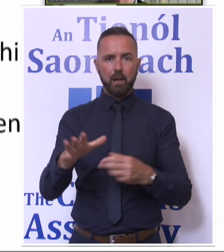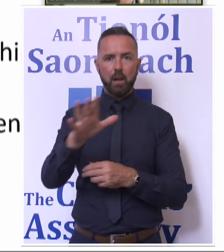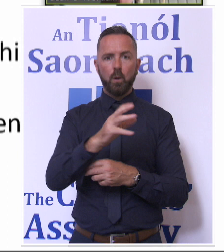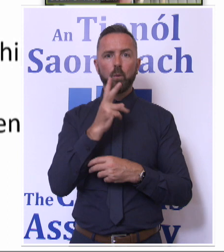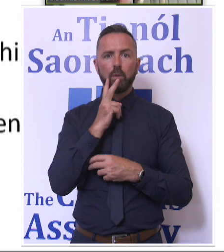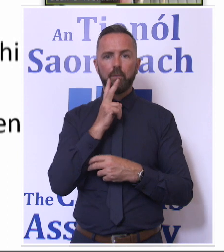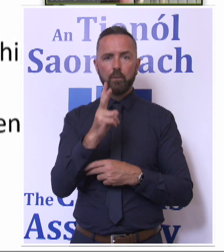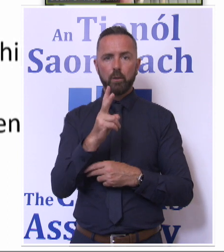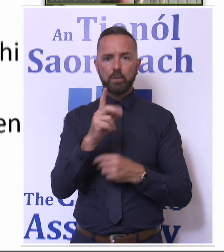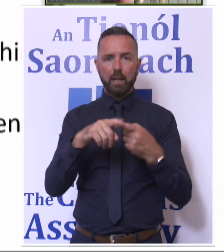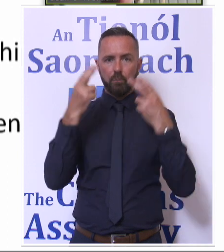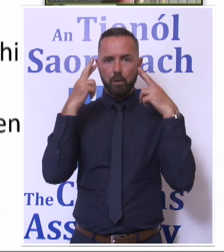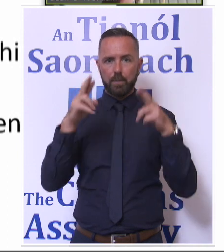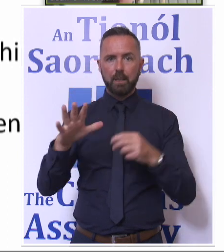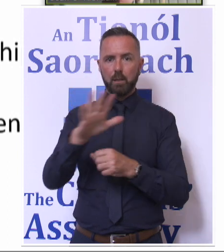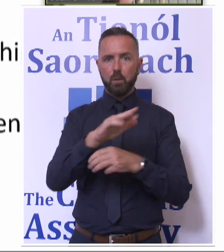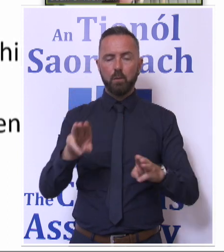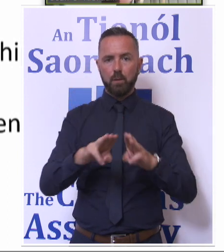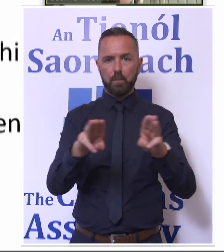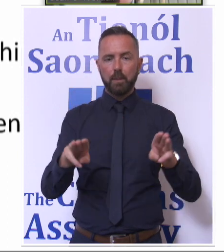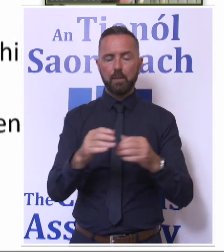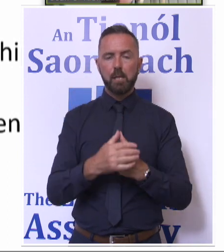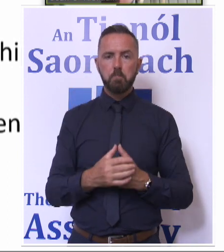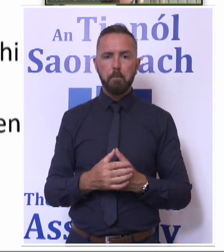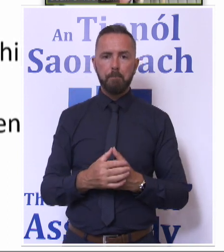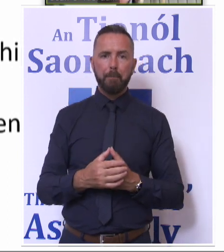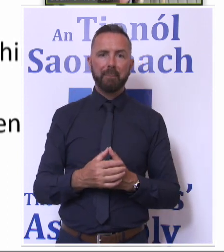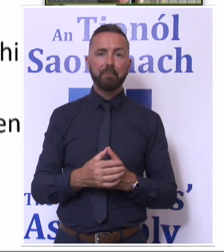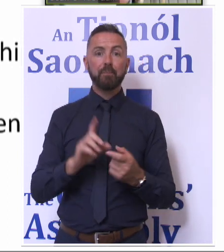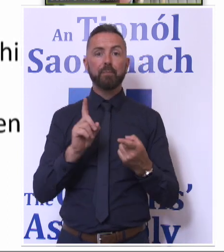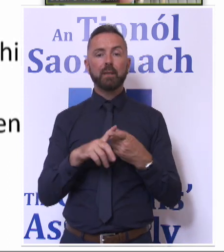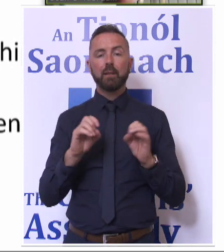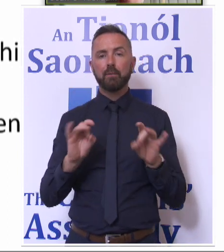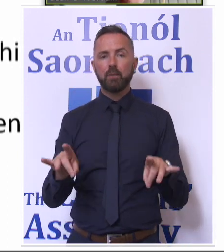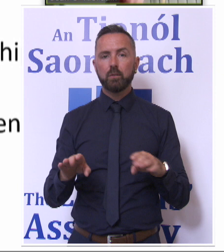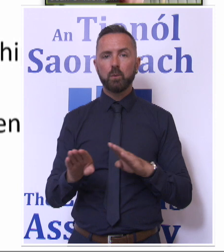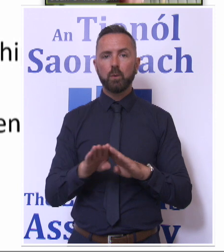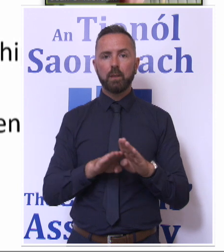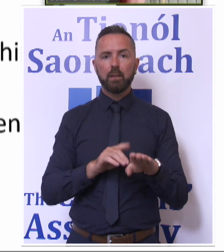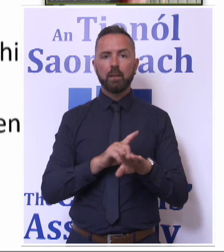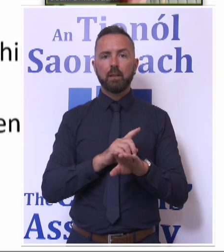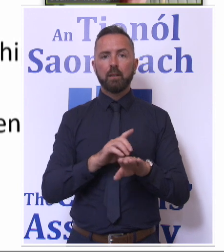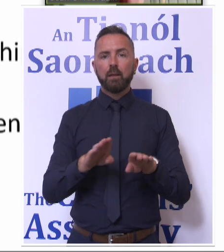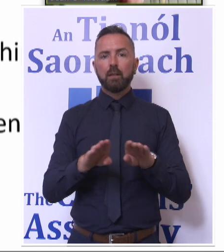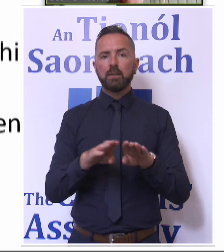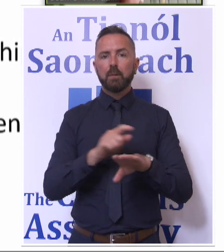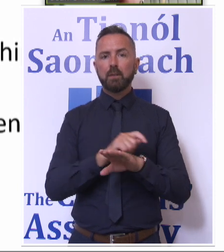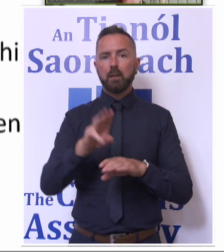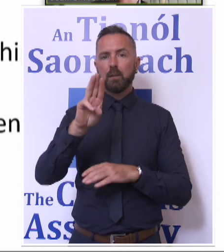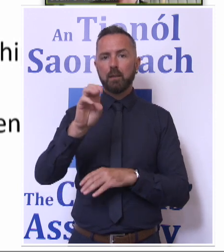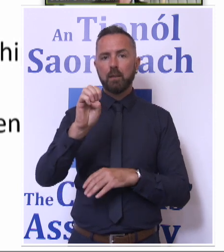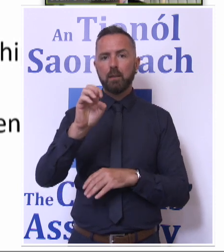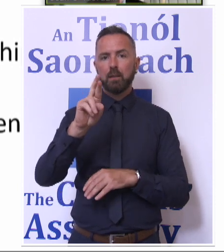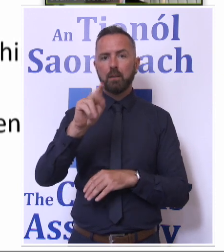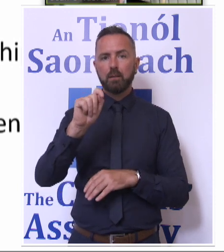input in how government is run within Auckland. And indeed, when a similar type structure was proposed for Perth, it was